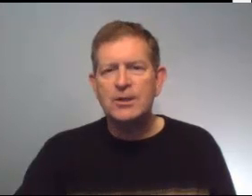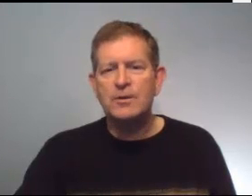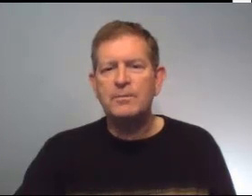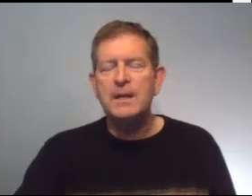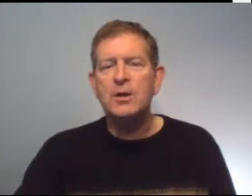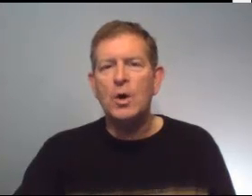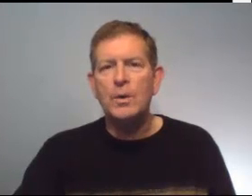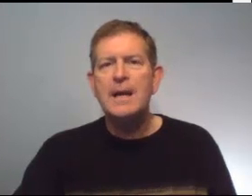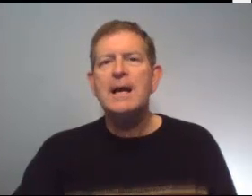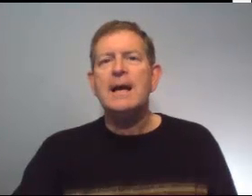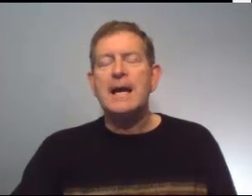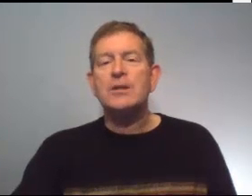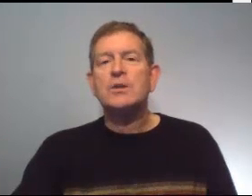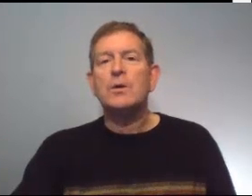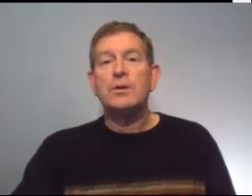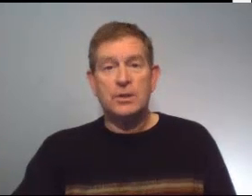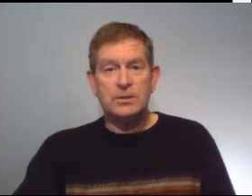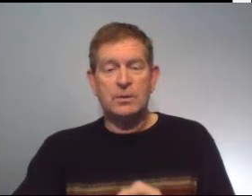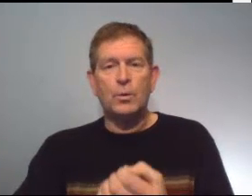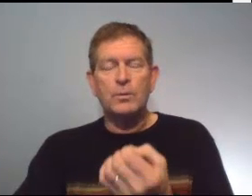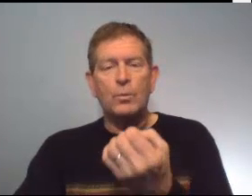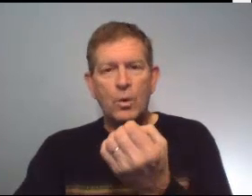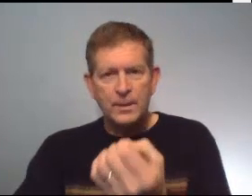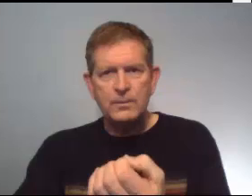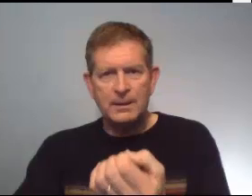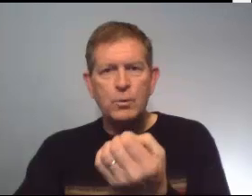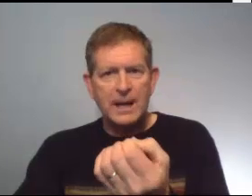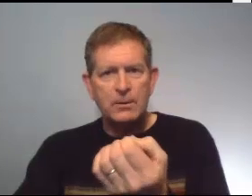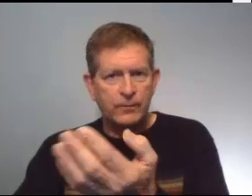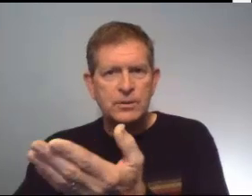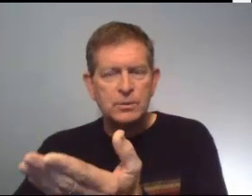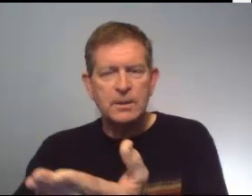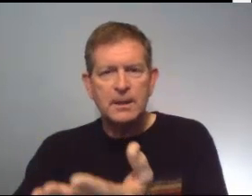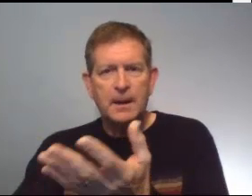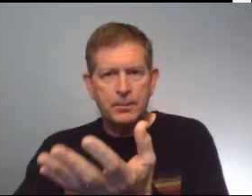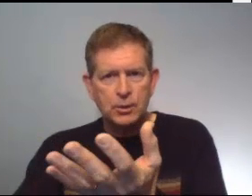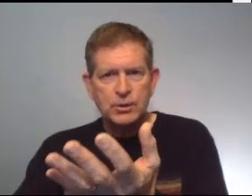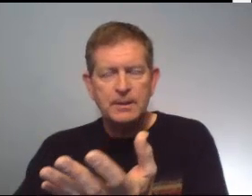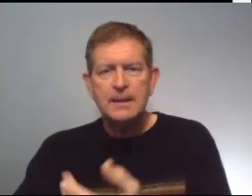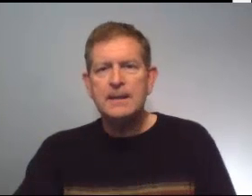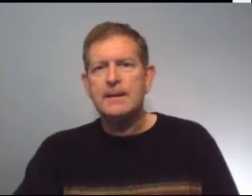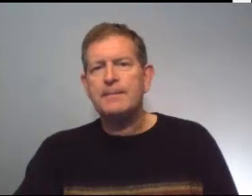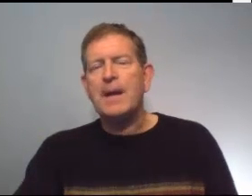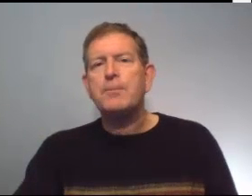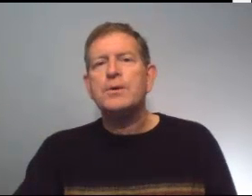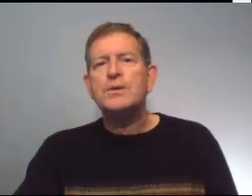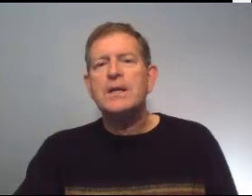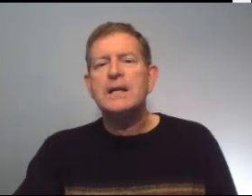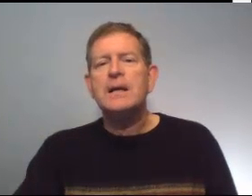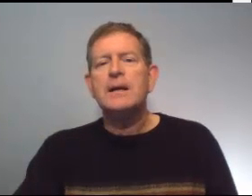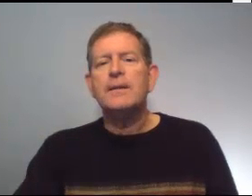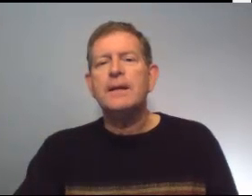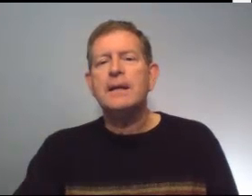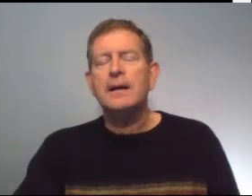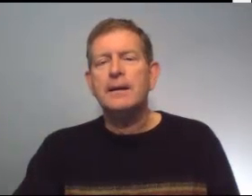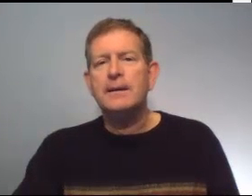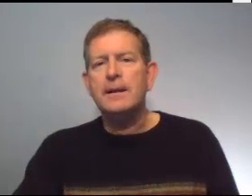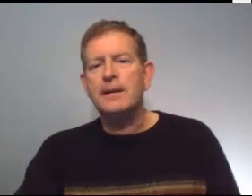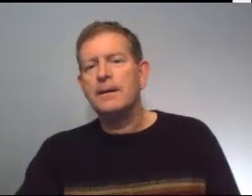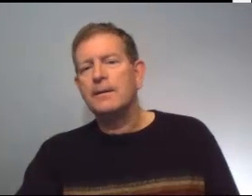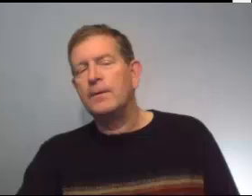receives the action of being known. And so, since the word woman, mujer, refers to a person, I precede